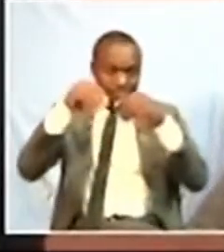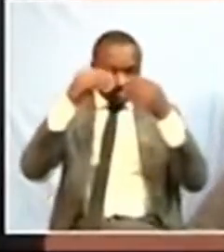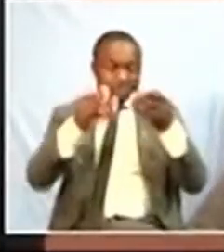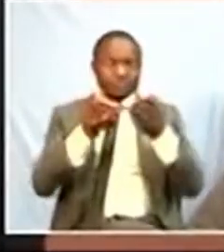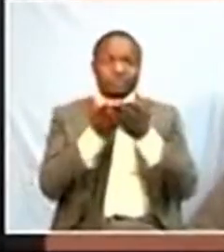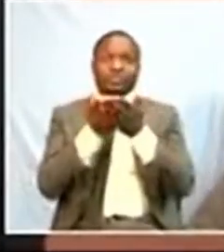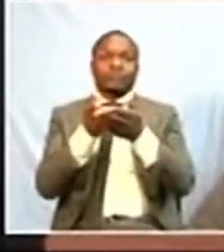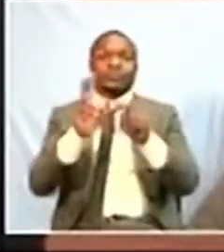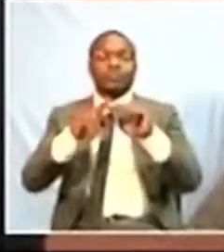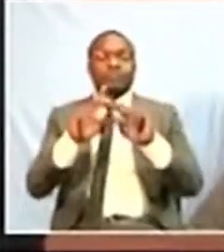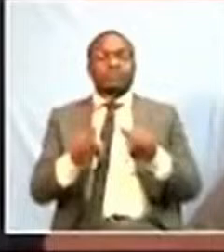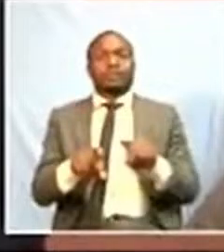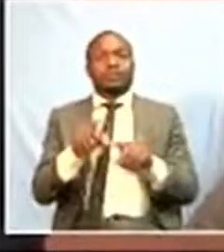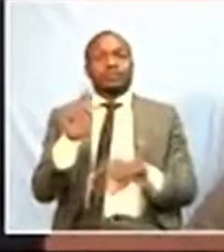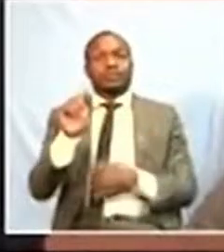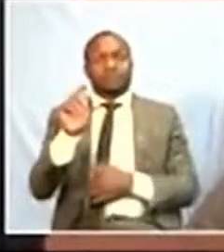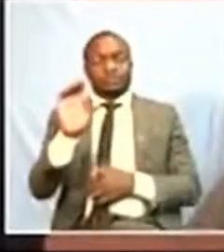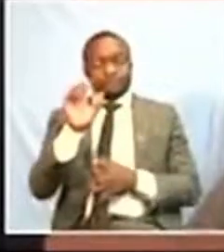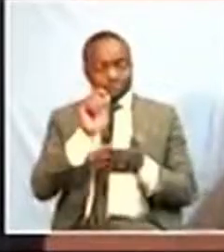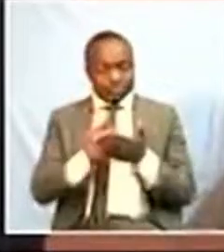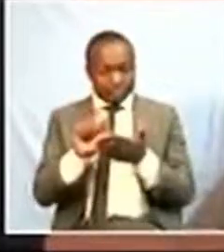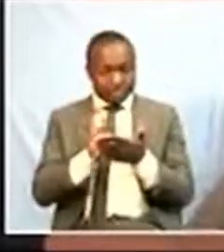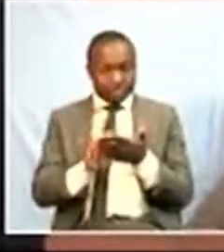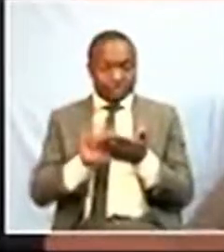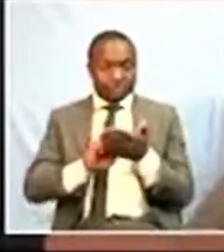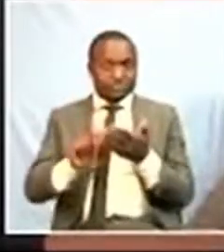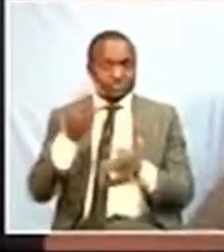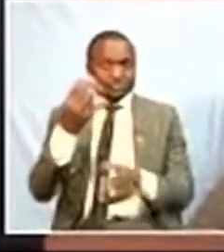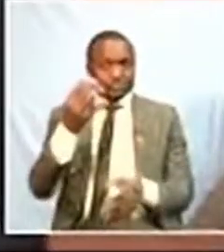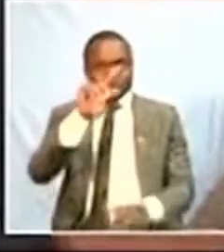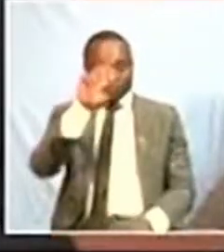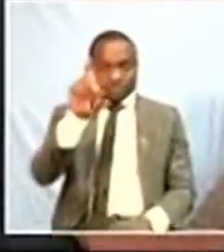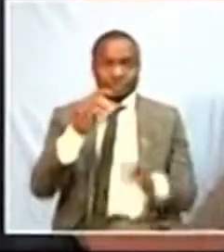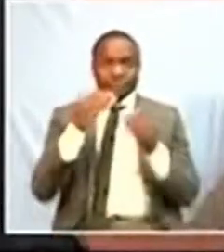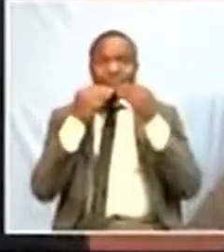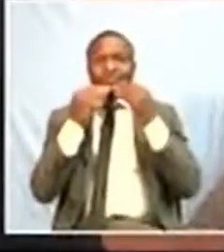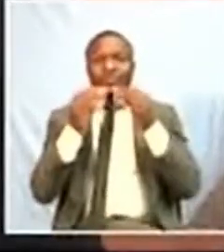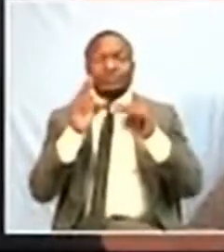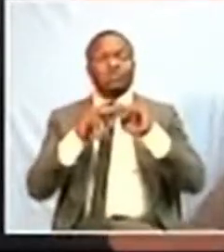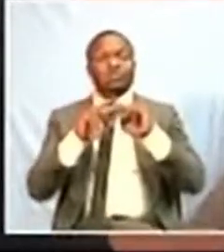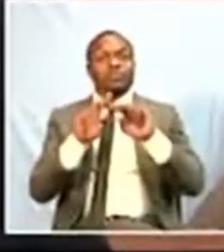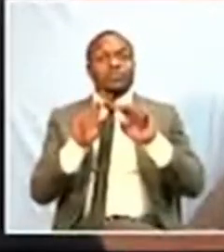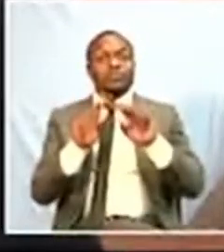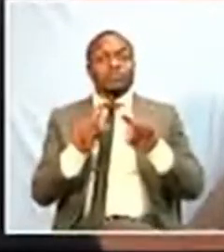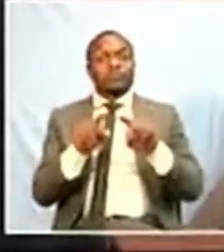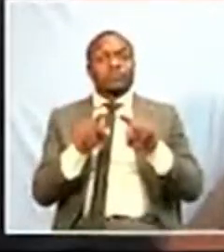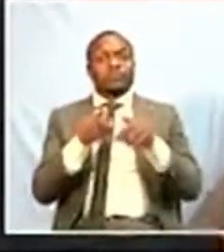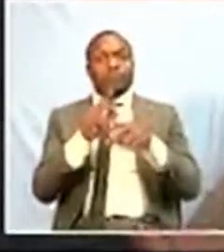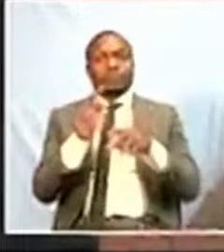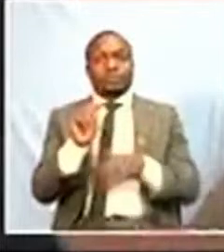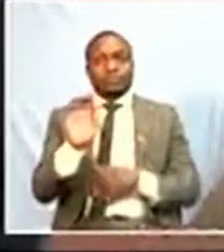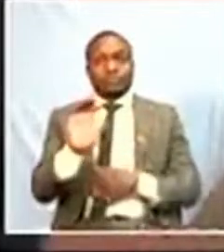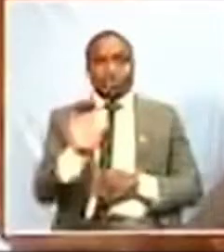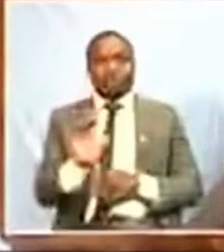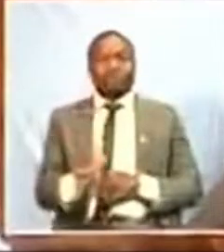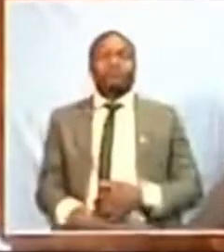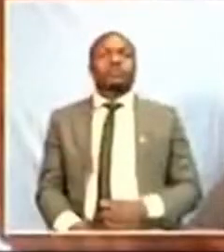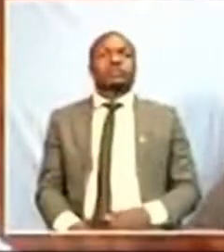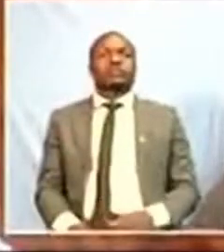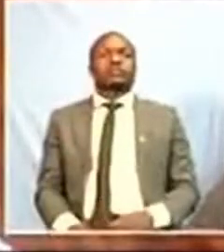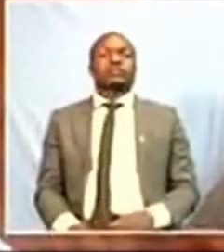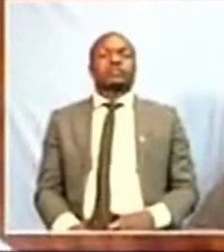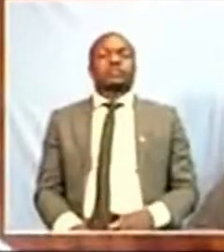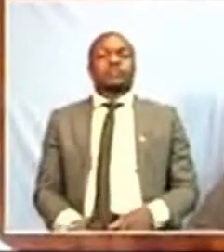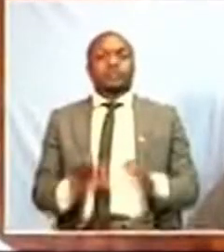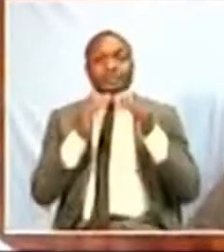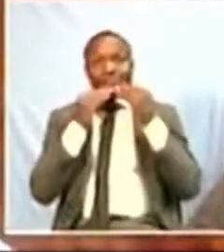I submit. I hope the TC was taking note of those 4 questions. Thank you so much, Honorable. I submit, Chair. TC, you may respond. Thank